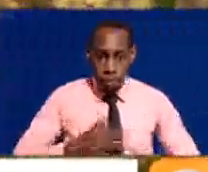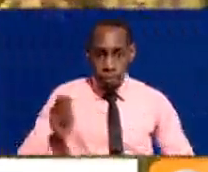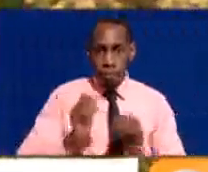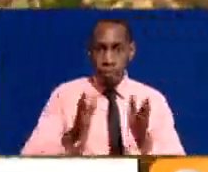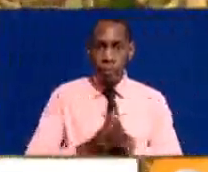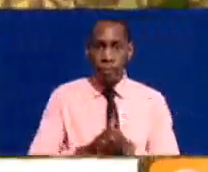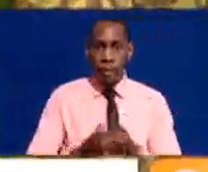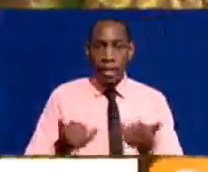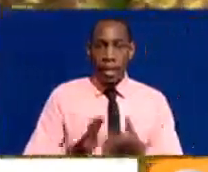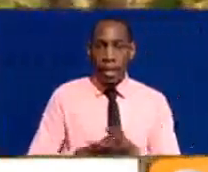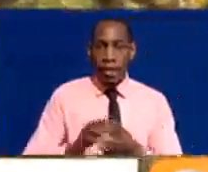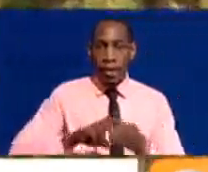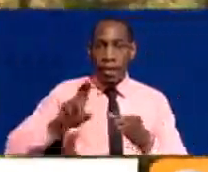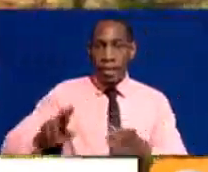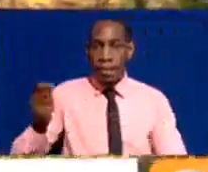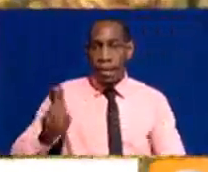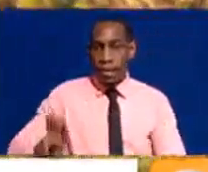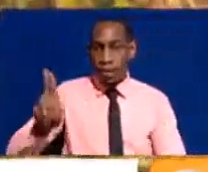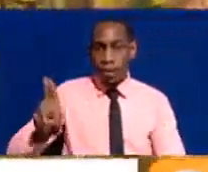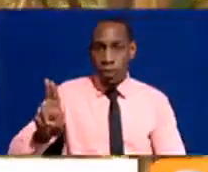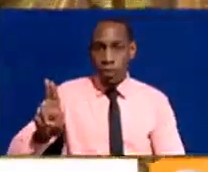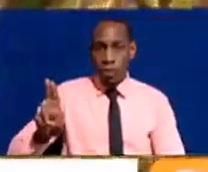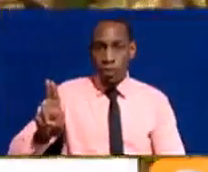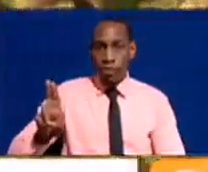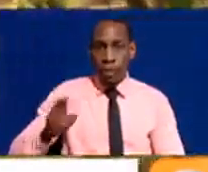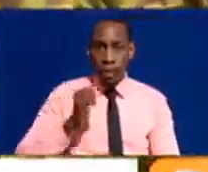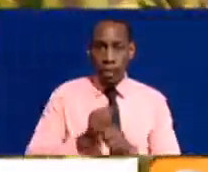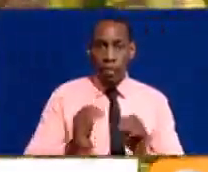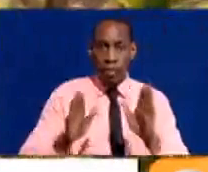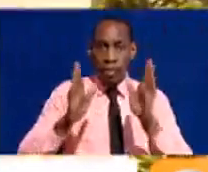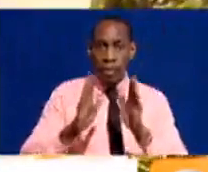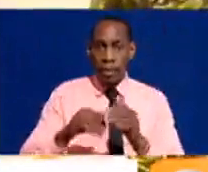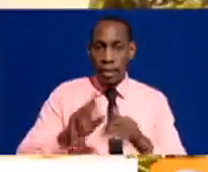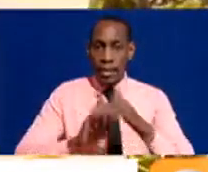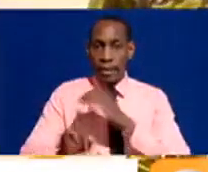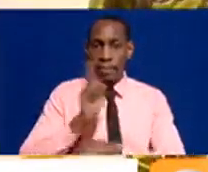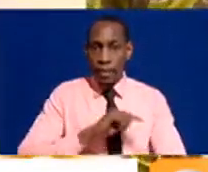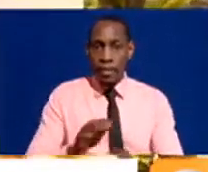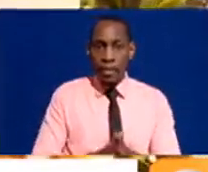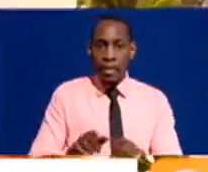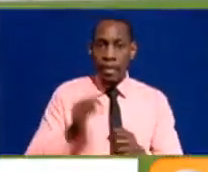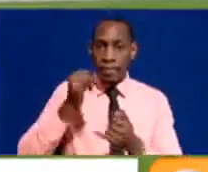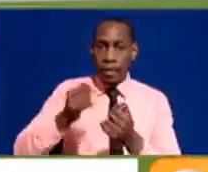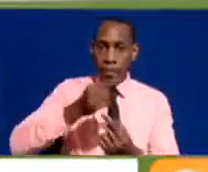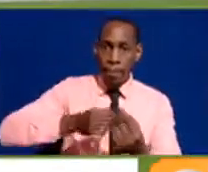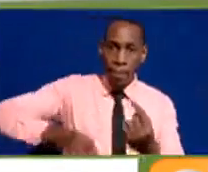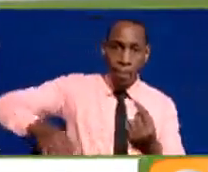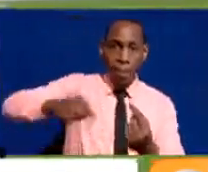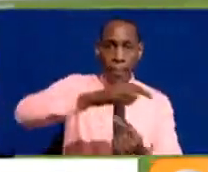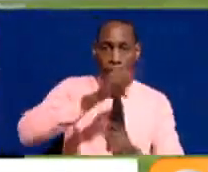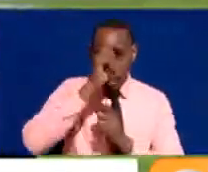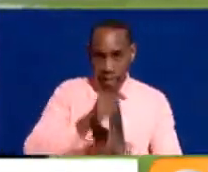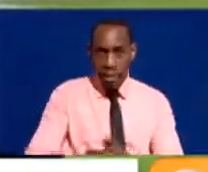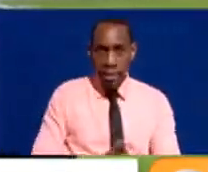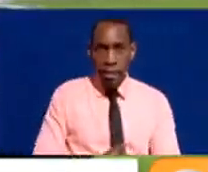Then outgoing President Uhuru Kenyatta will make his ceremonial grand entry and one last lap of honor on